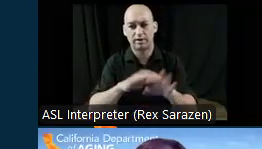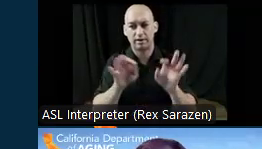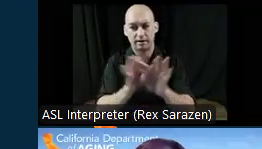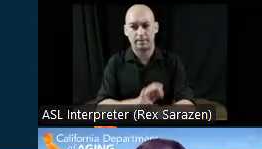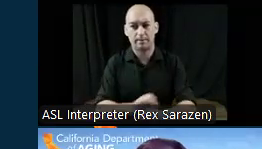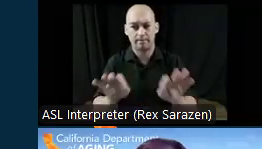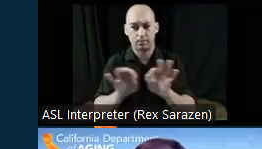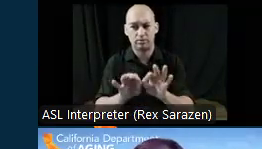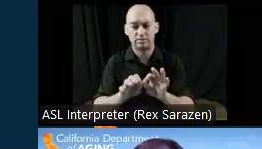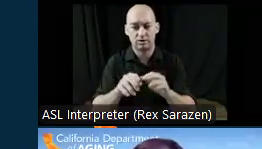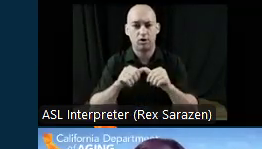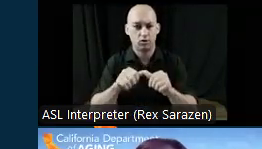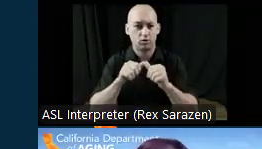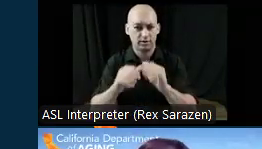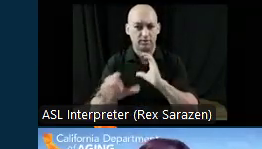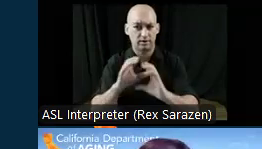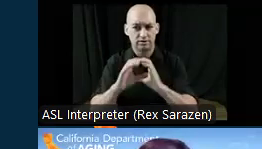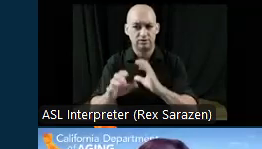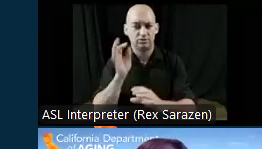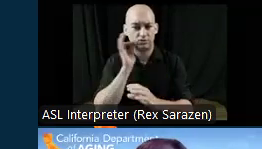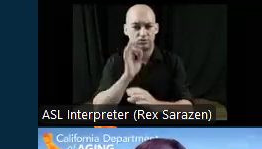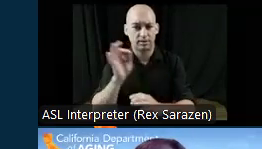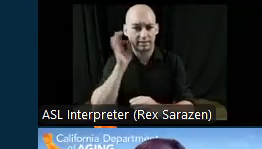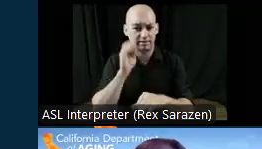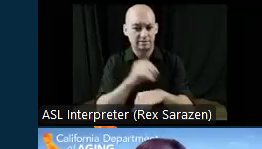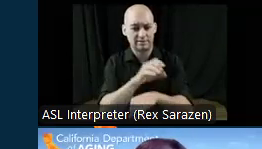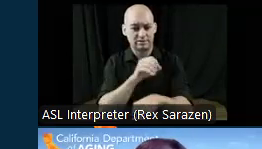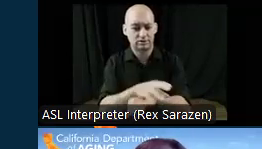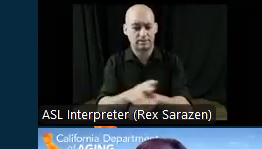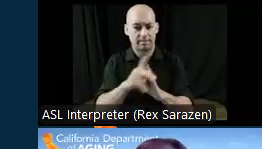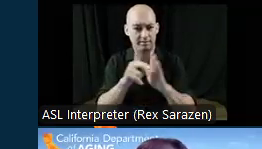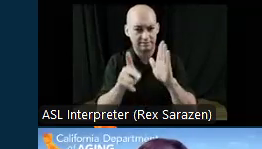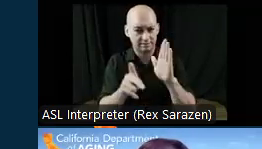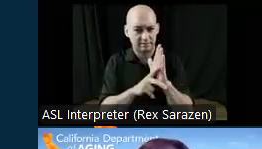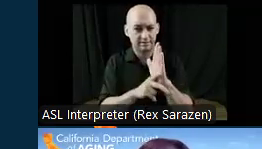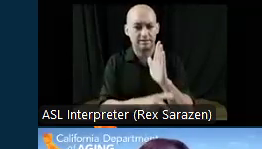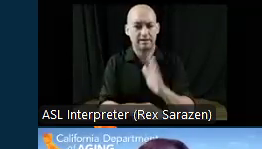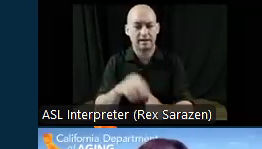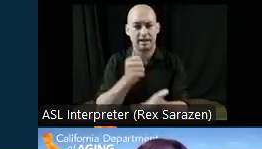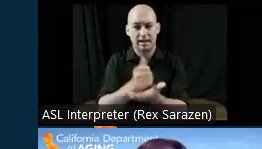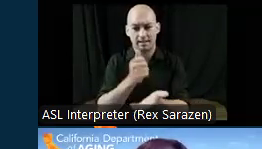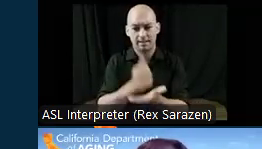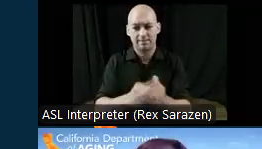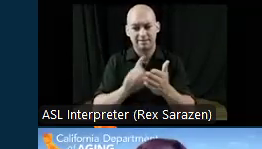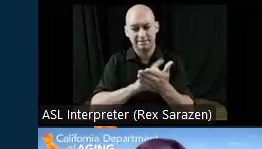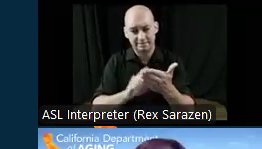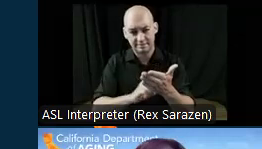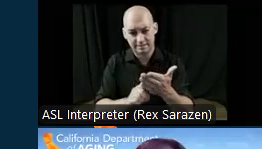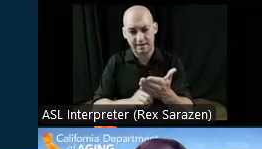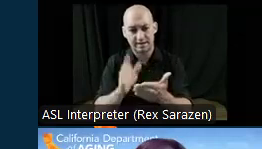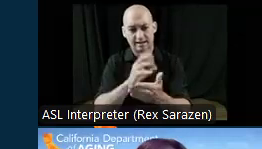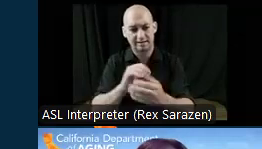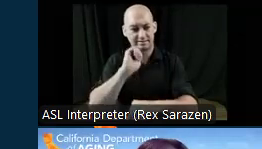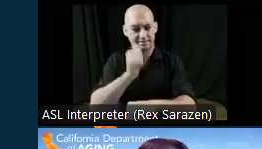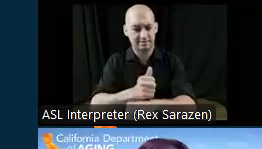ongoing communication and tribal consultation policy to help, design and implement